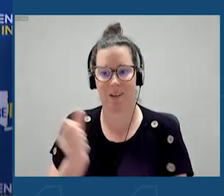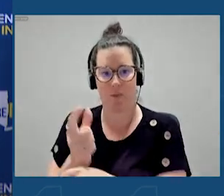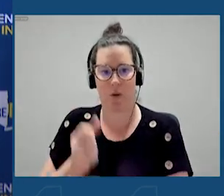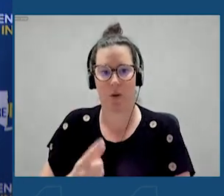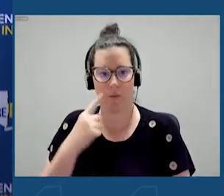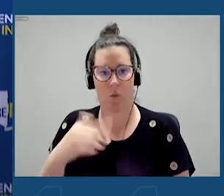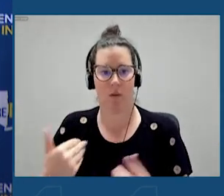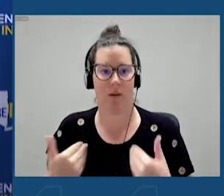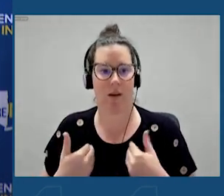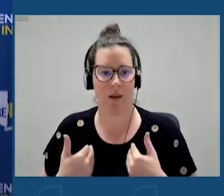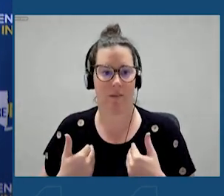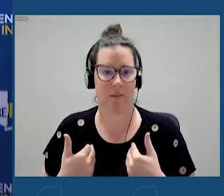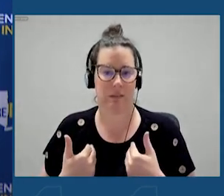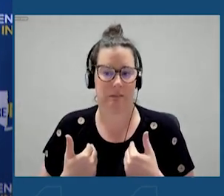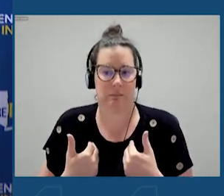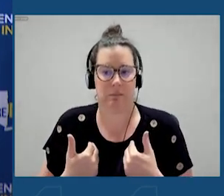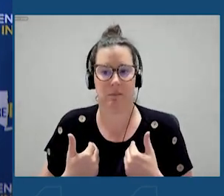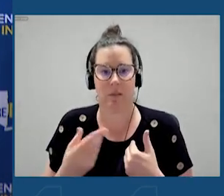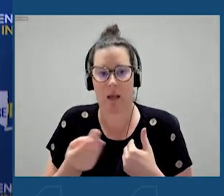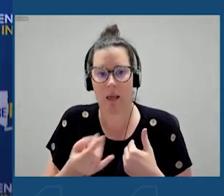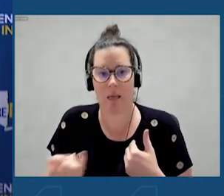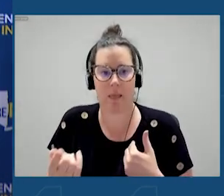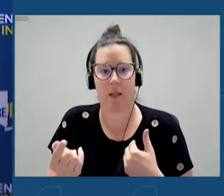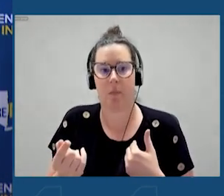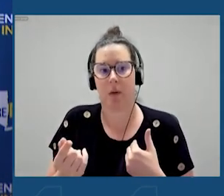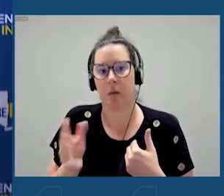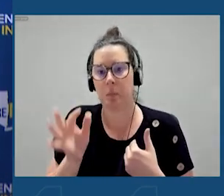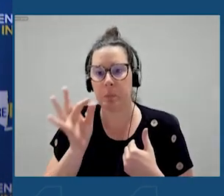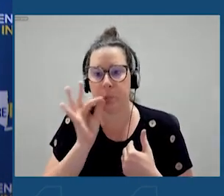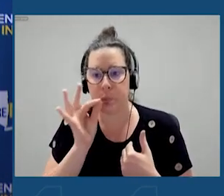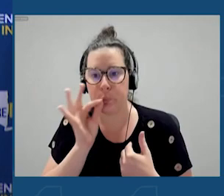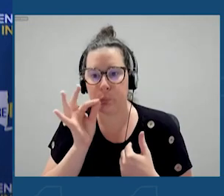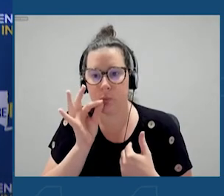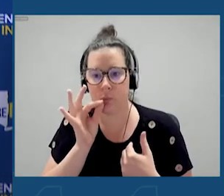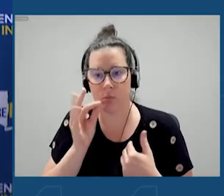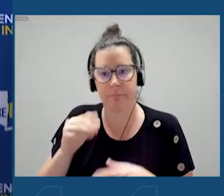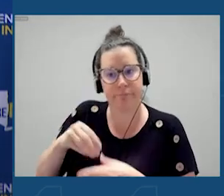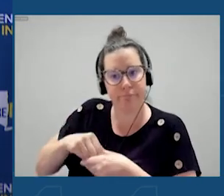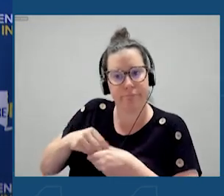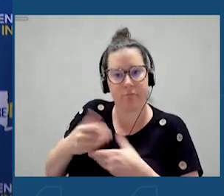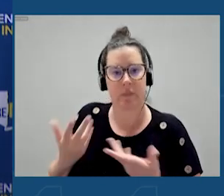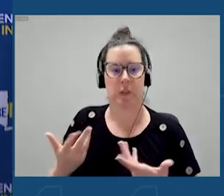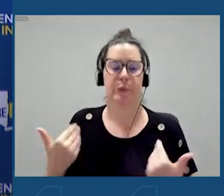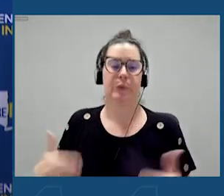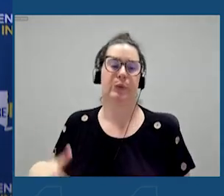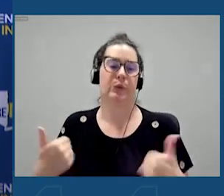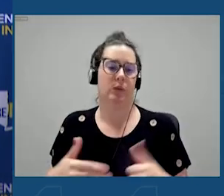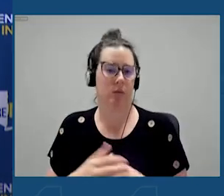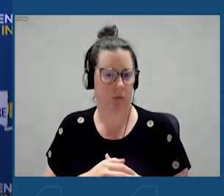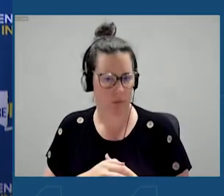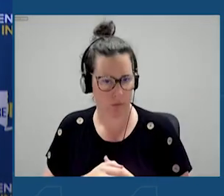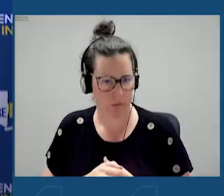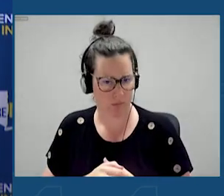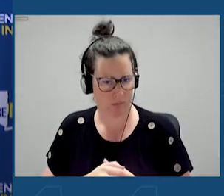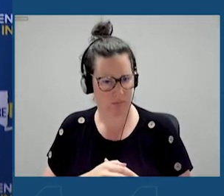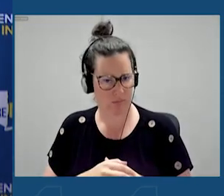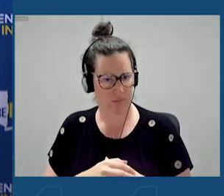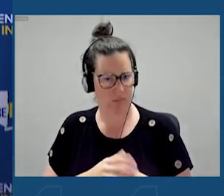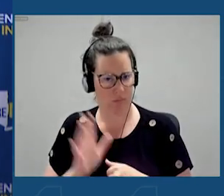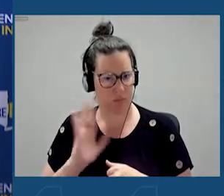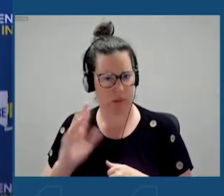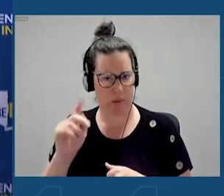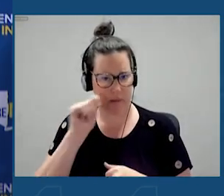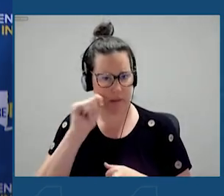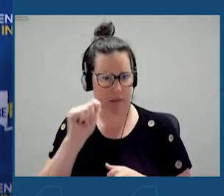a couple of marijuana cigarettes somewhere on them. And I was like, I used a lot of marijuana when I was a